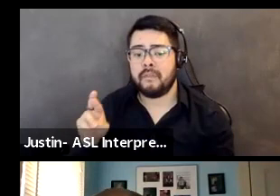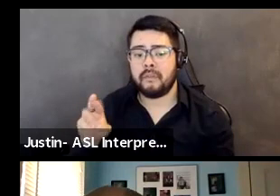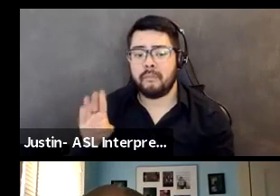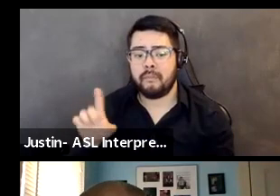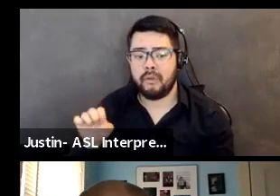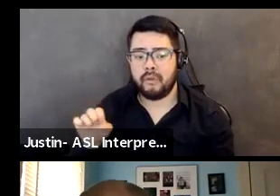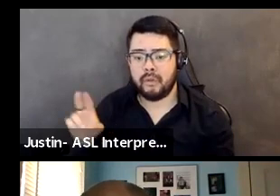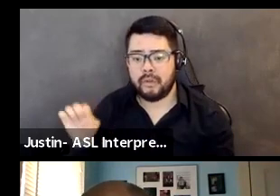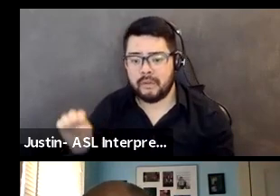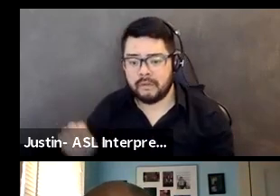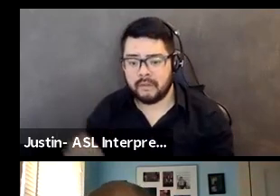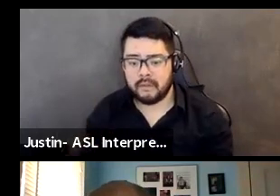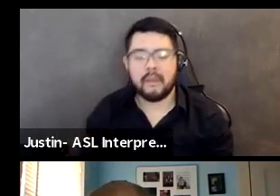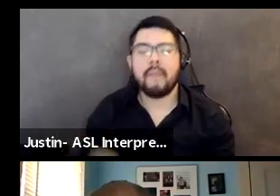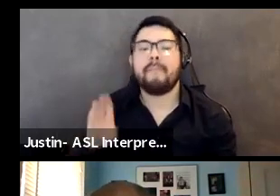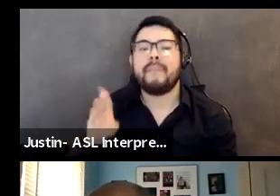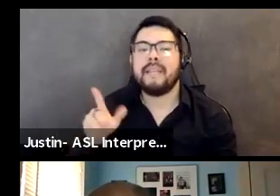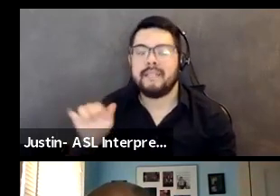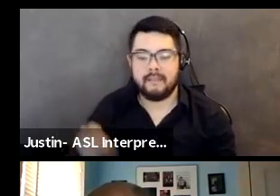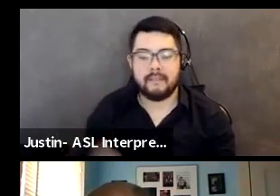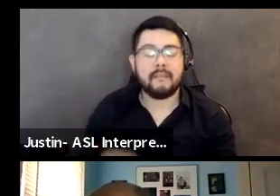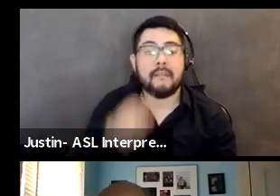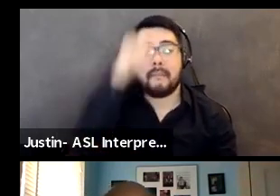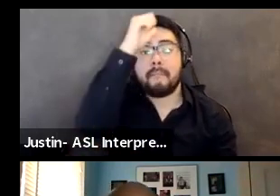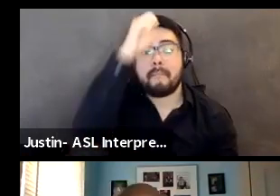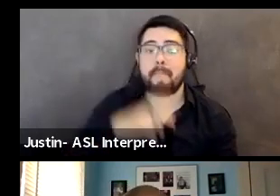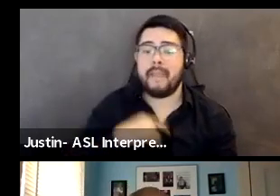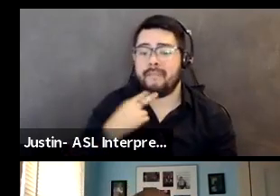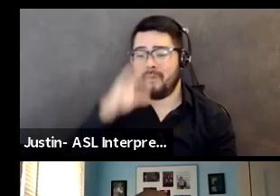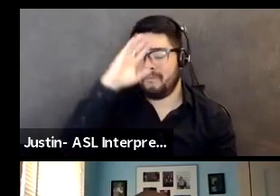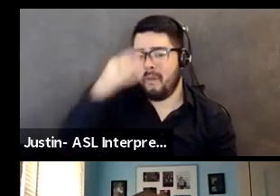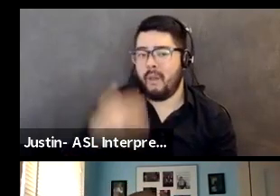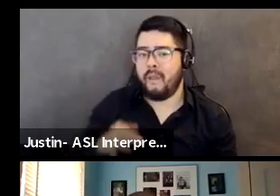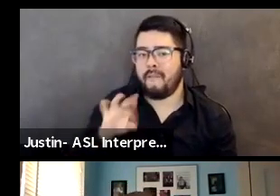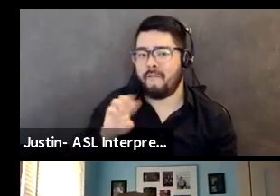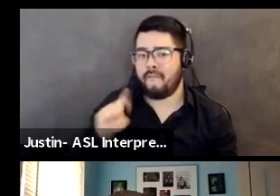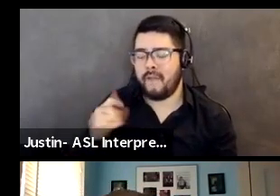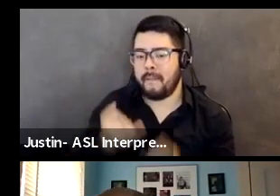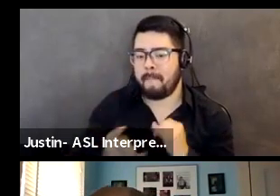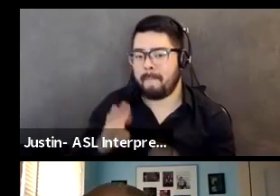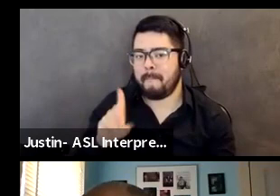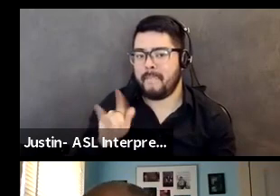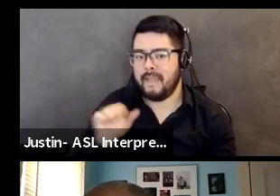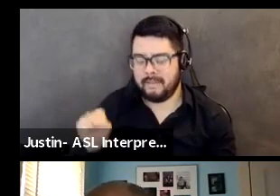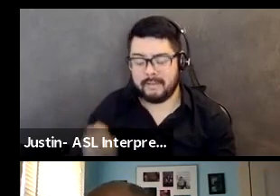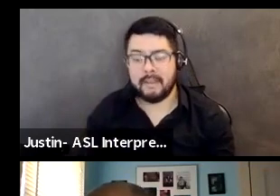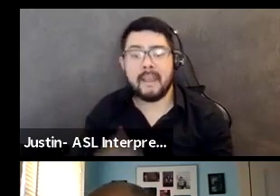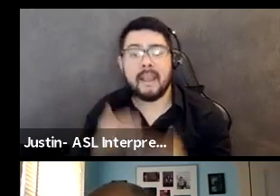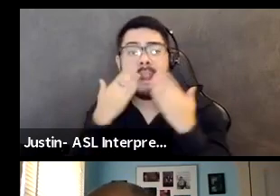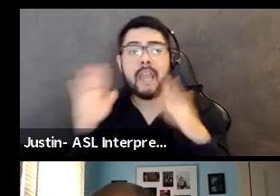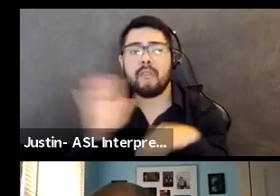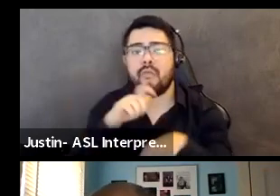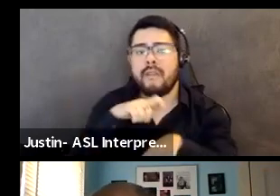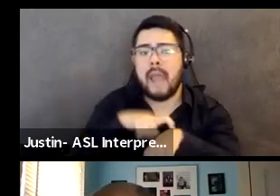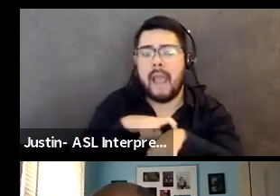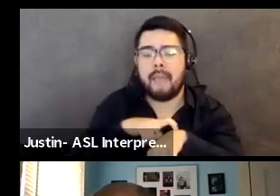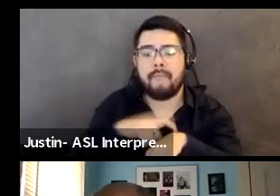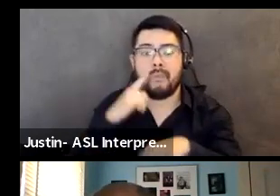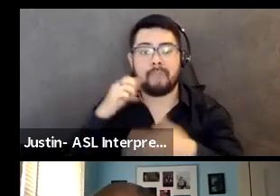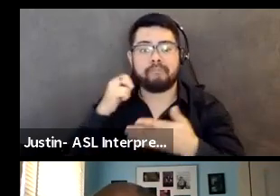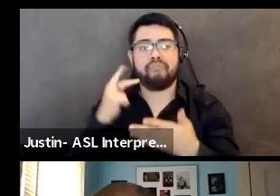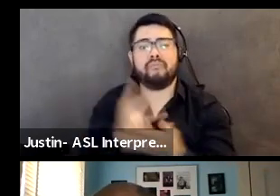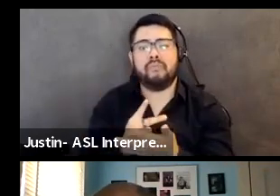hi this is fred bliss can you hear me yes sir please continue that's great first i want to thank everyone for your time today to approve the